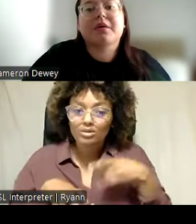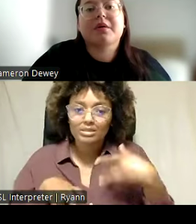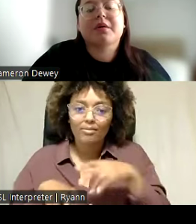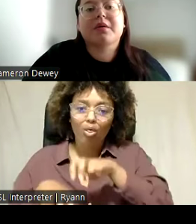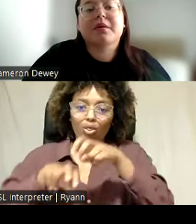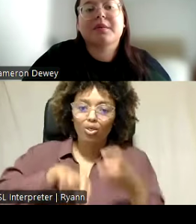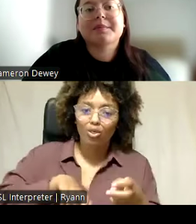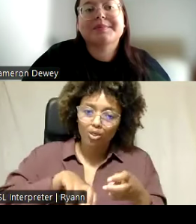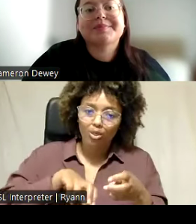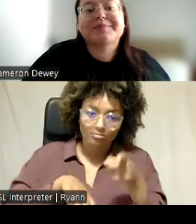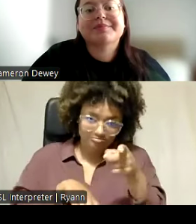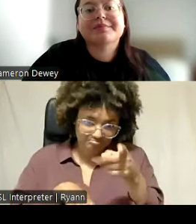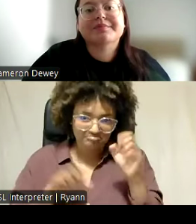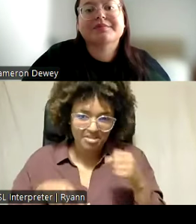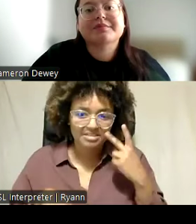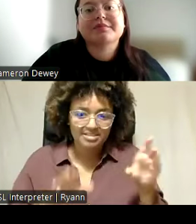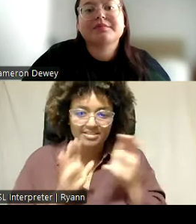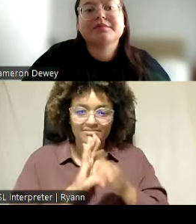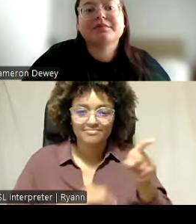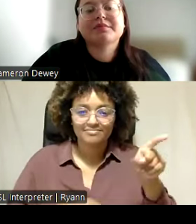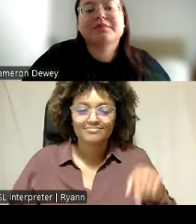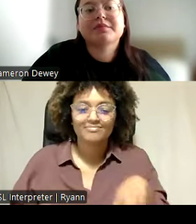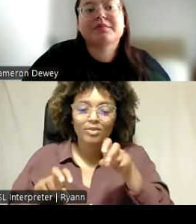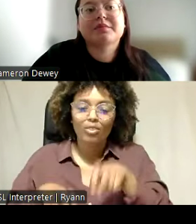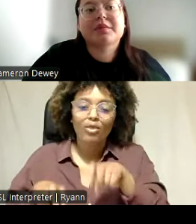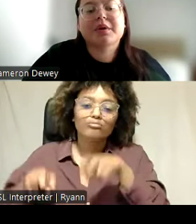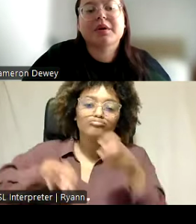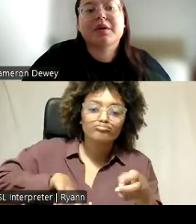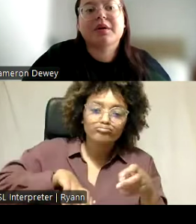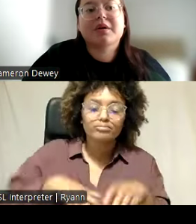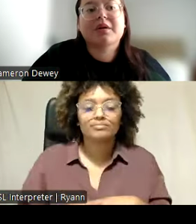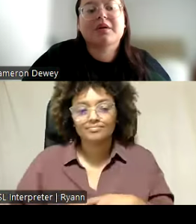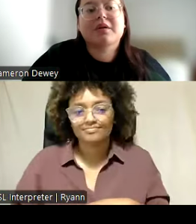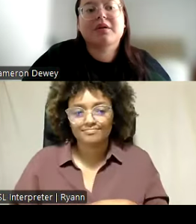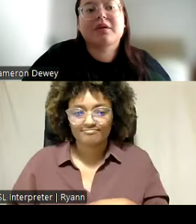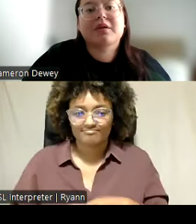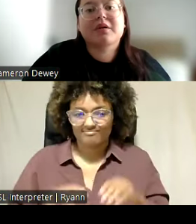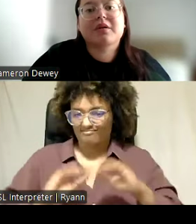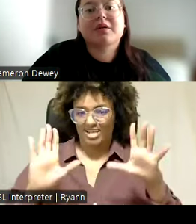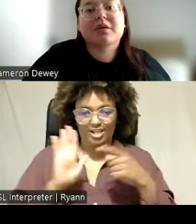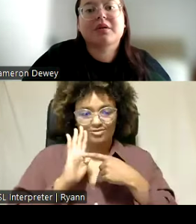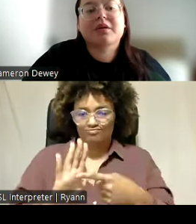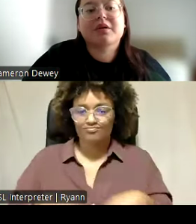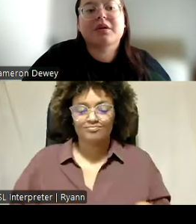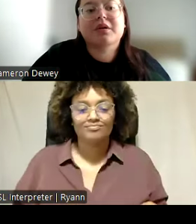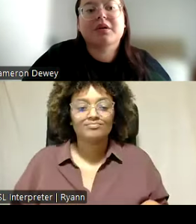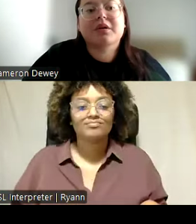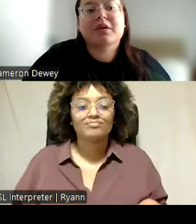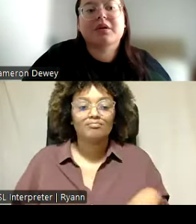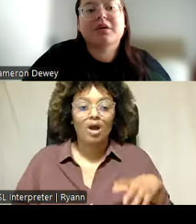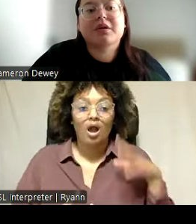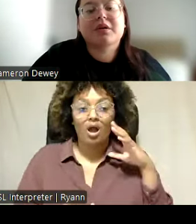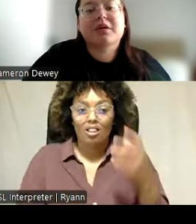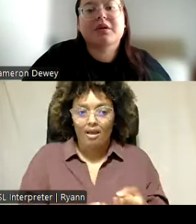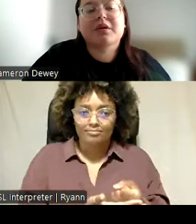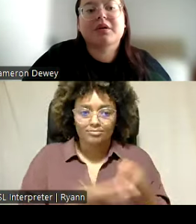We've provided a little bit more animations here just to give a clear depiction, but with collapse immobility, we'll see this in,